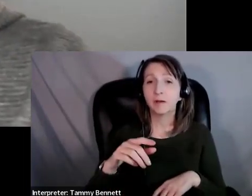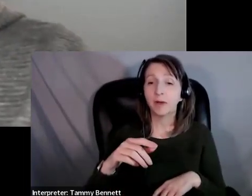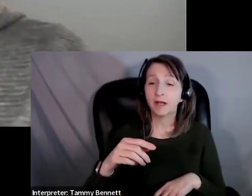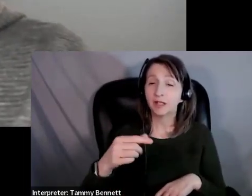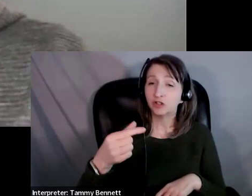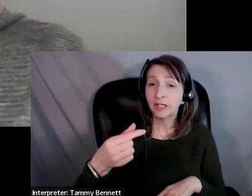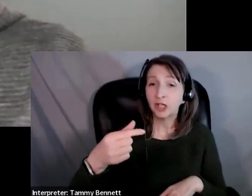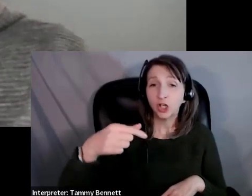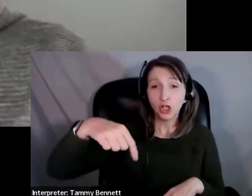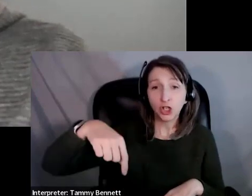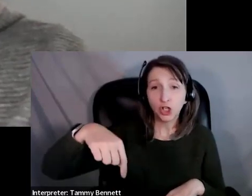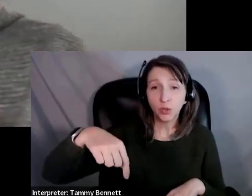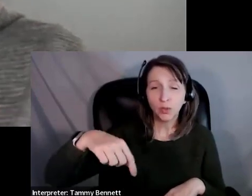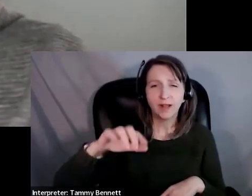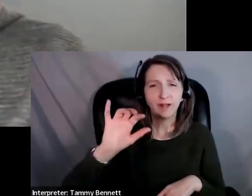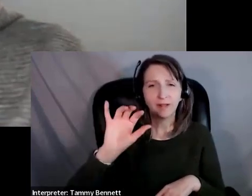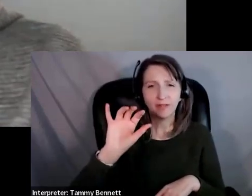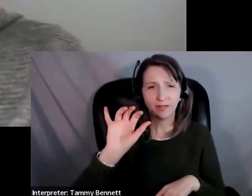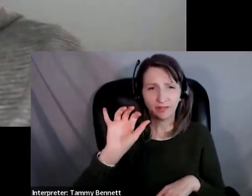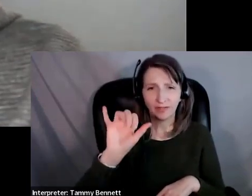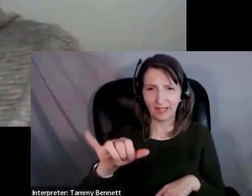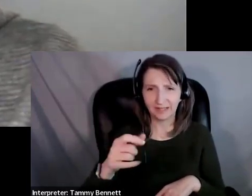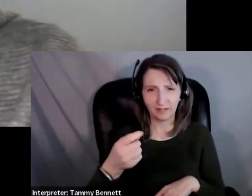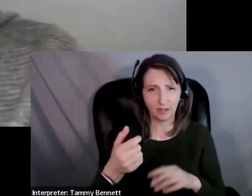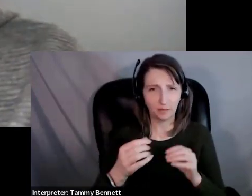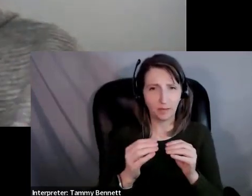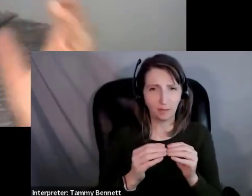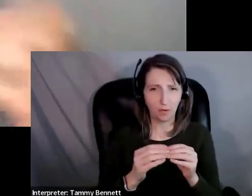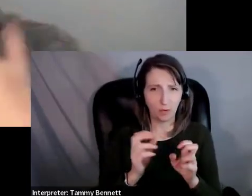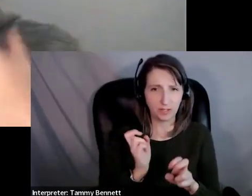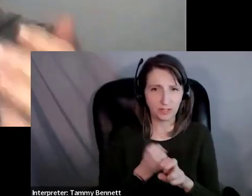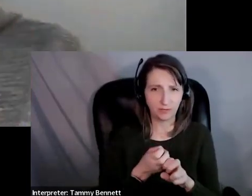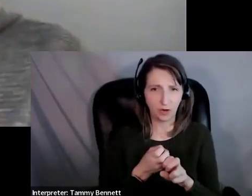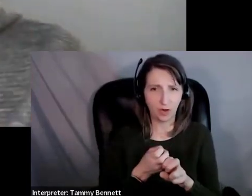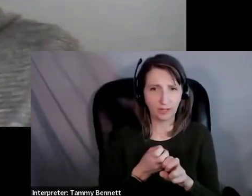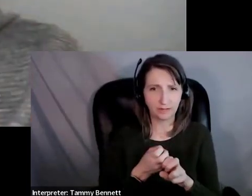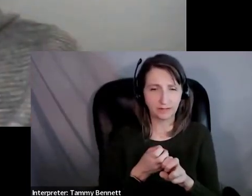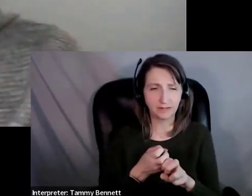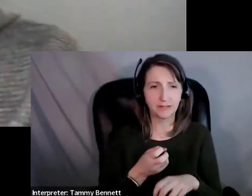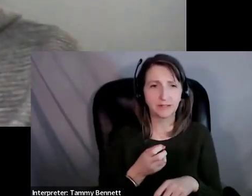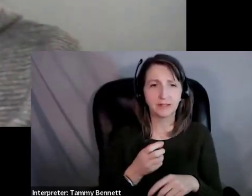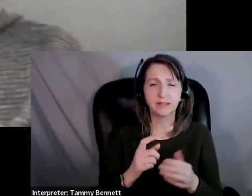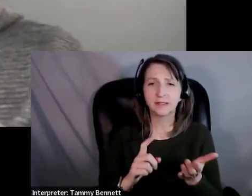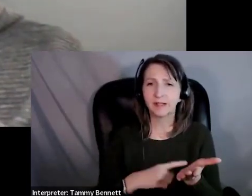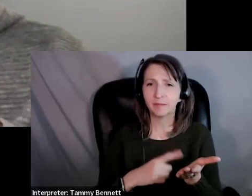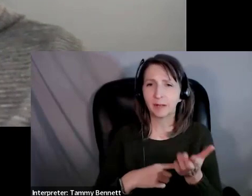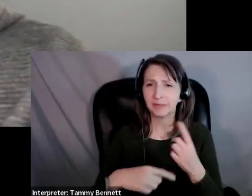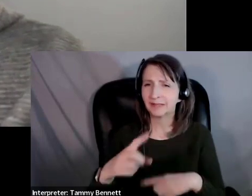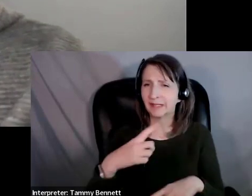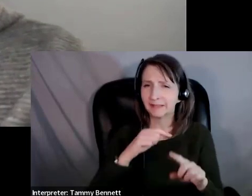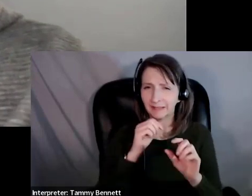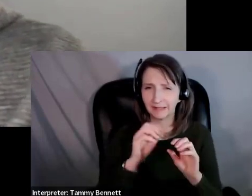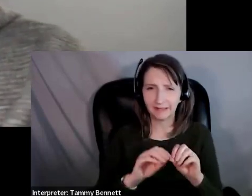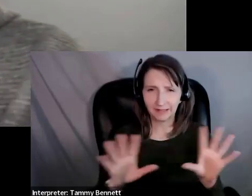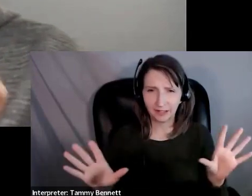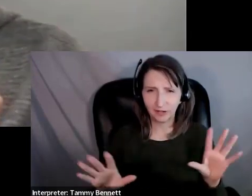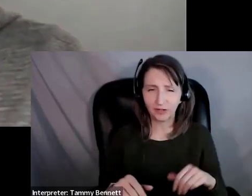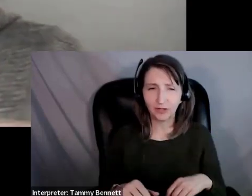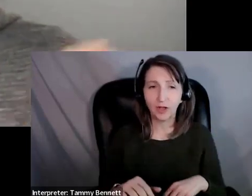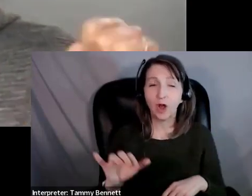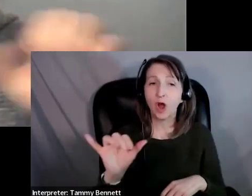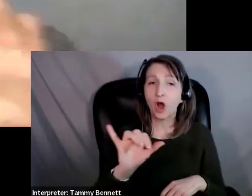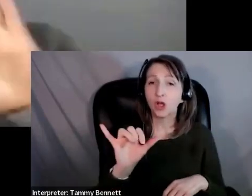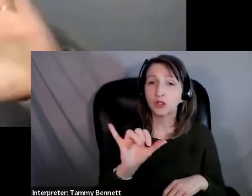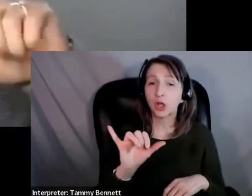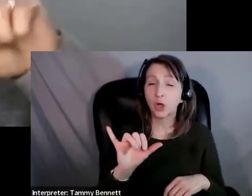he's, um, required to kind of more thumb and finger dexterity movements, um, his signs can easily become skewed as well as gross motor movements. We're crossing